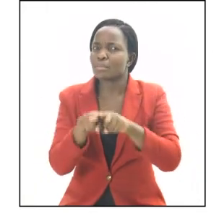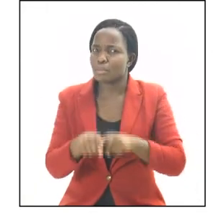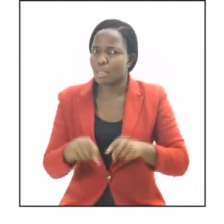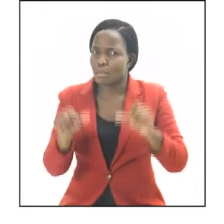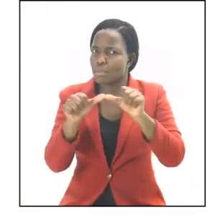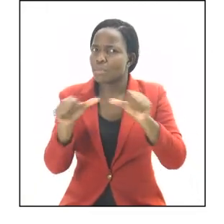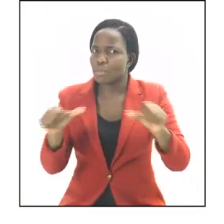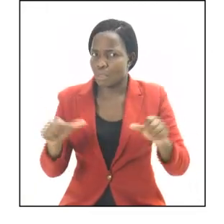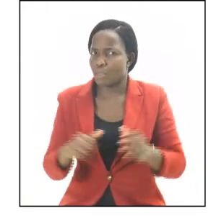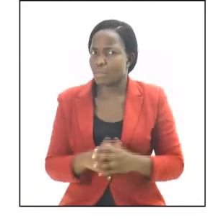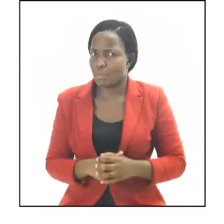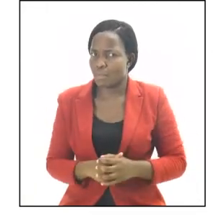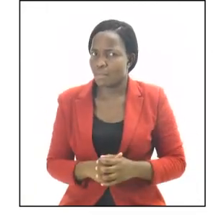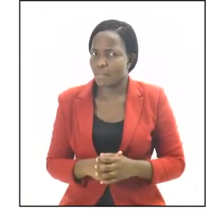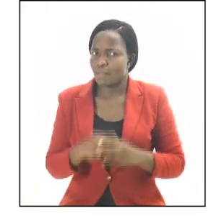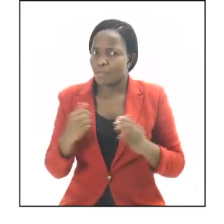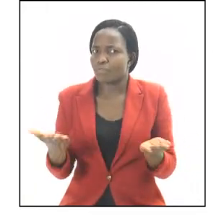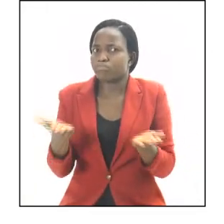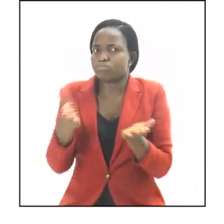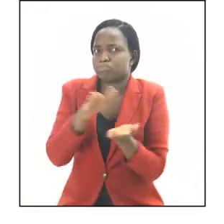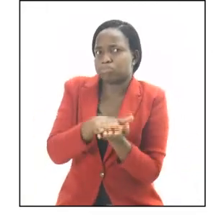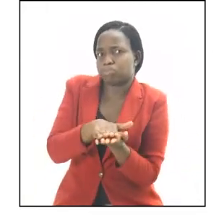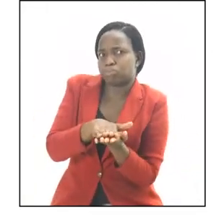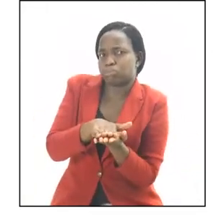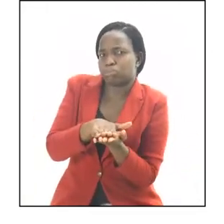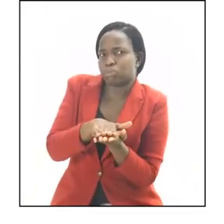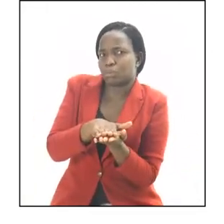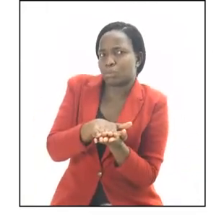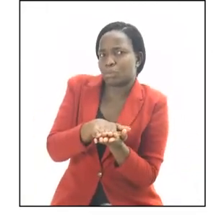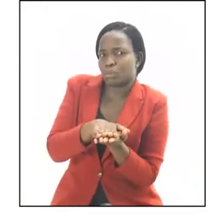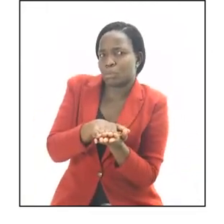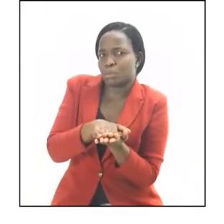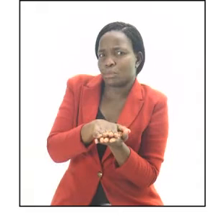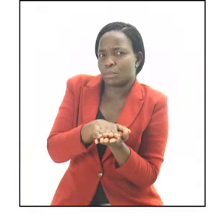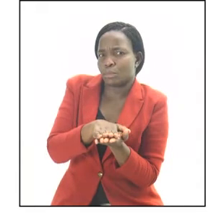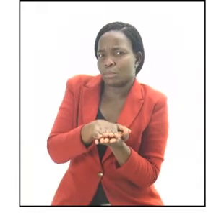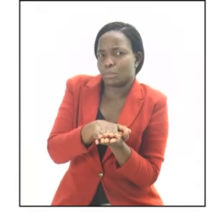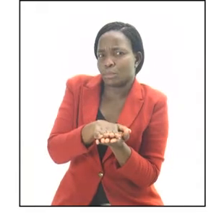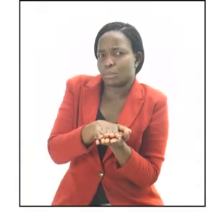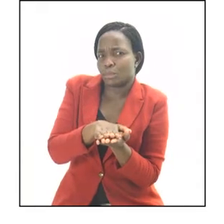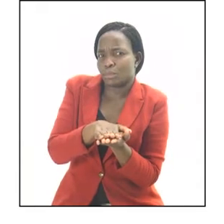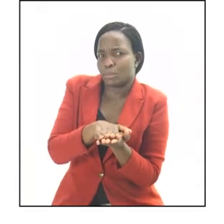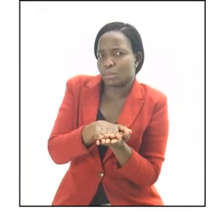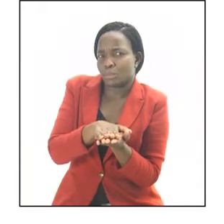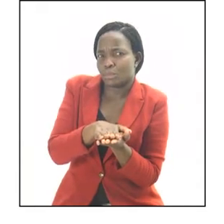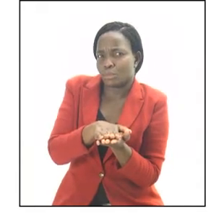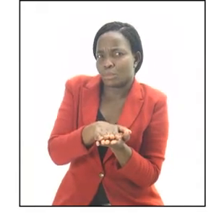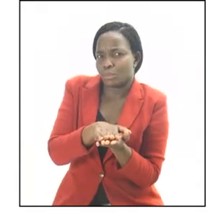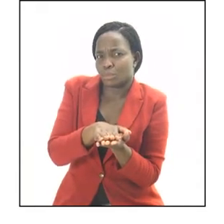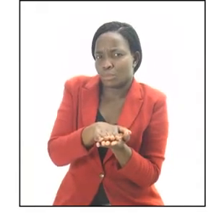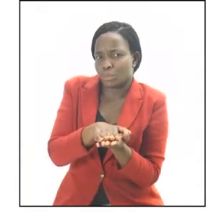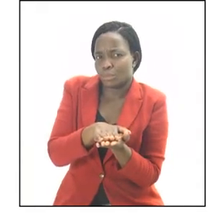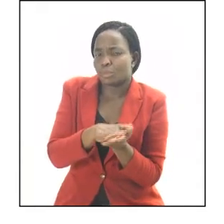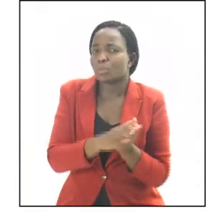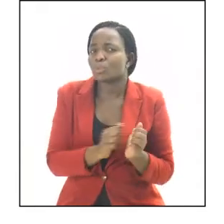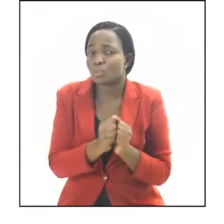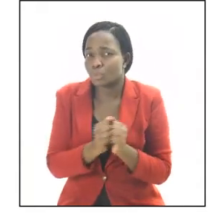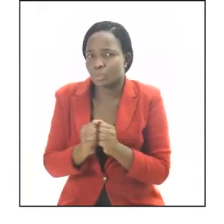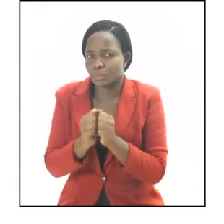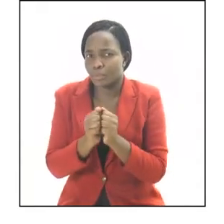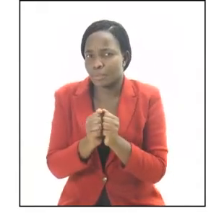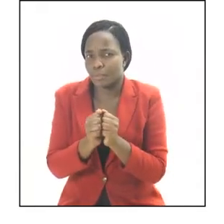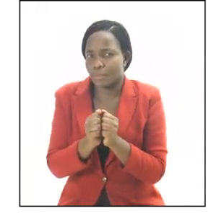shape. And if you flip one over on its head alongside the other, together they make